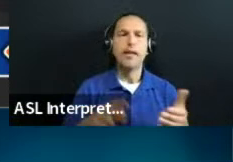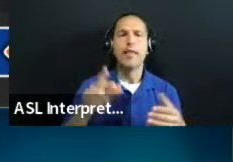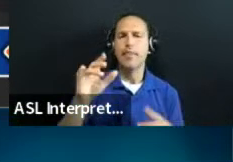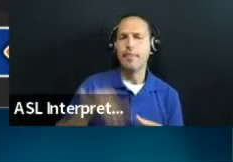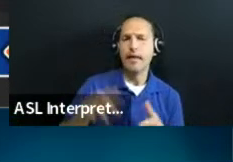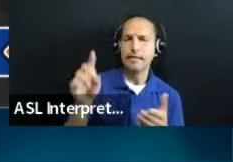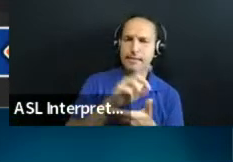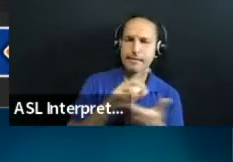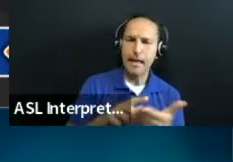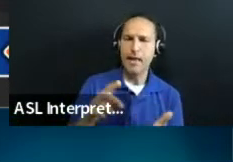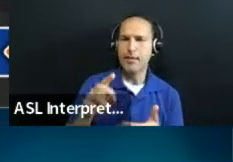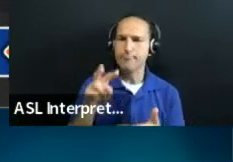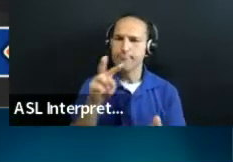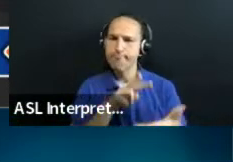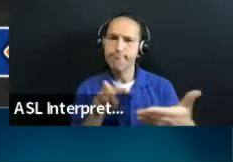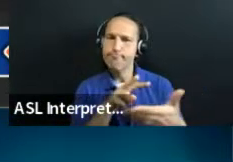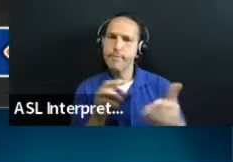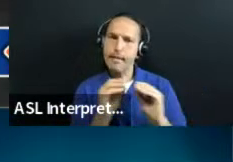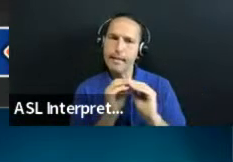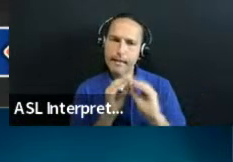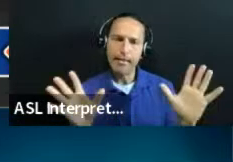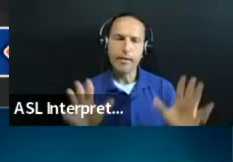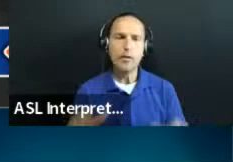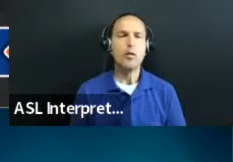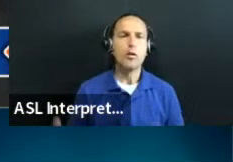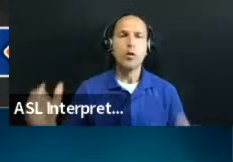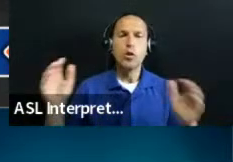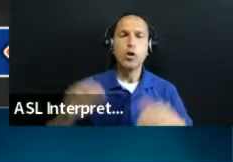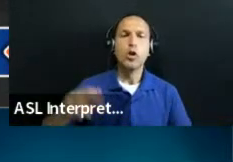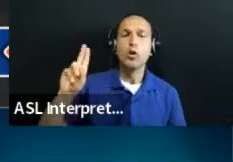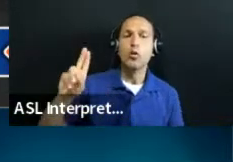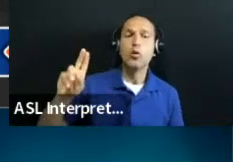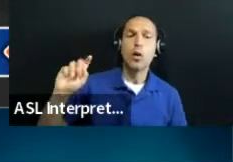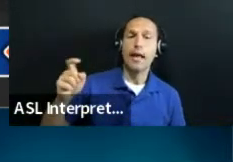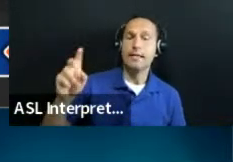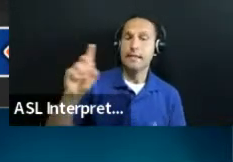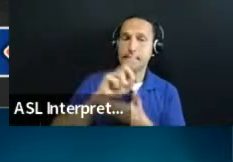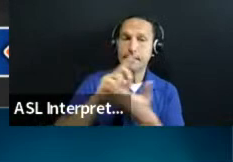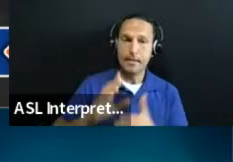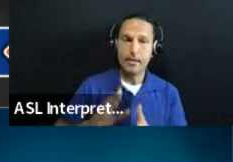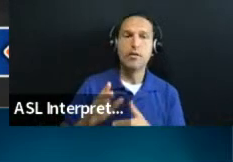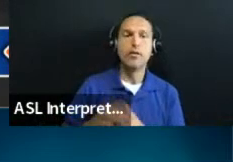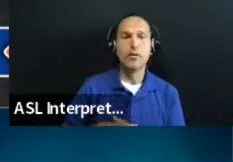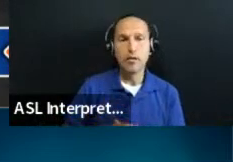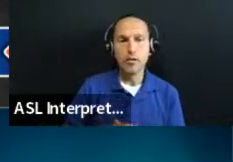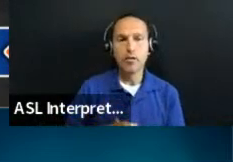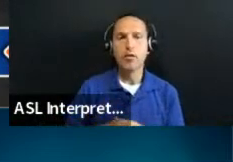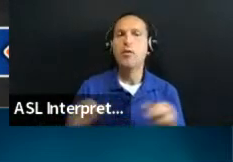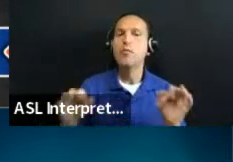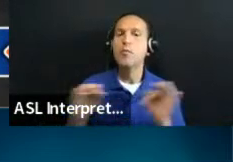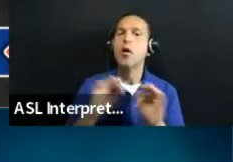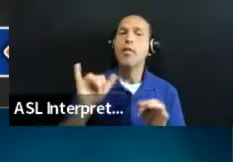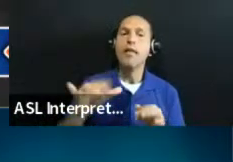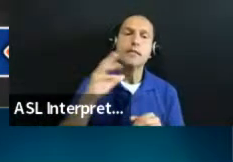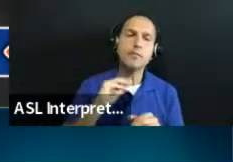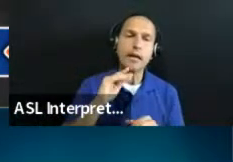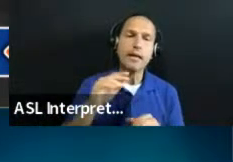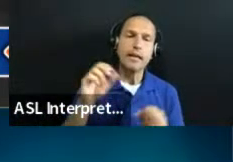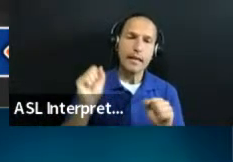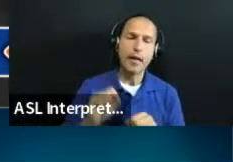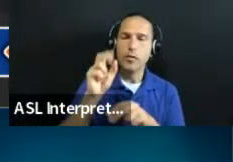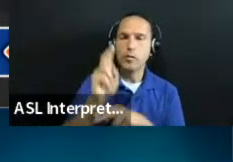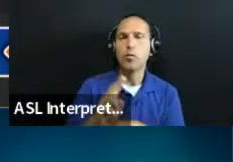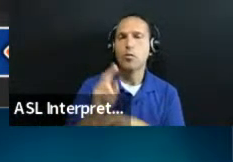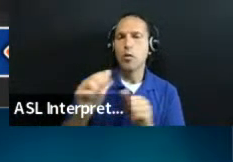is clean and easy to see. UX designers, right, make sure that the user, the experience is usable by